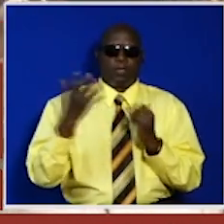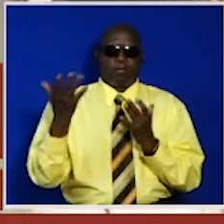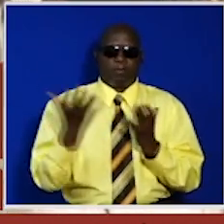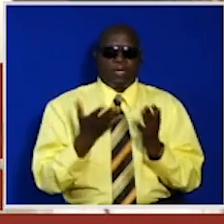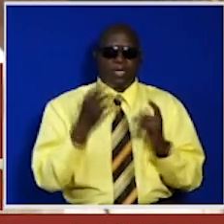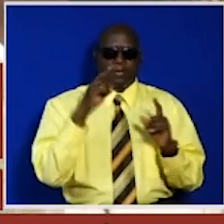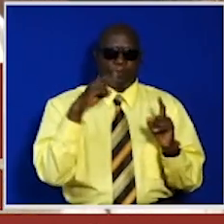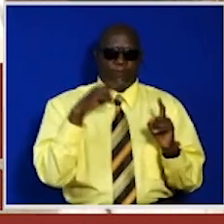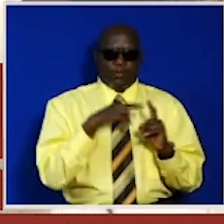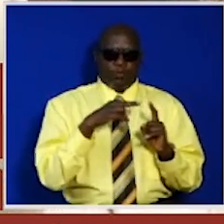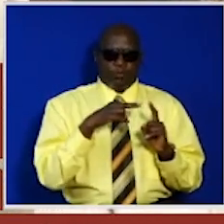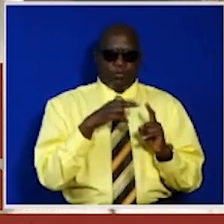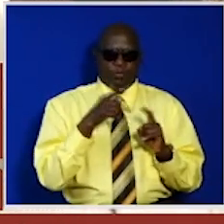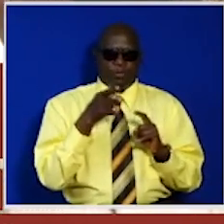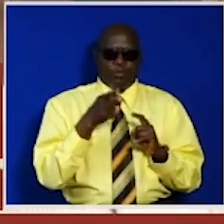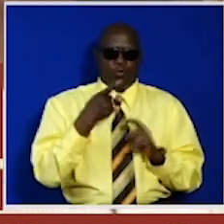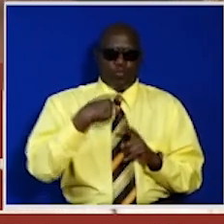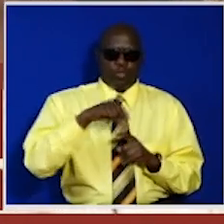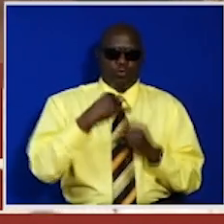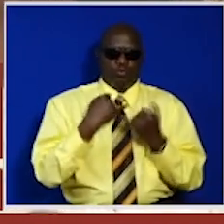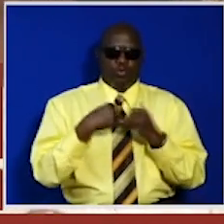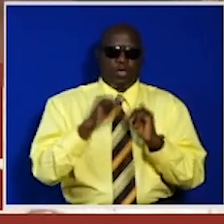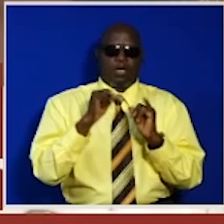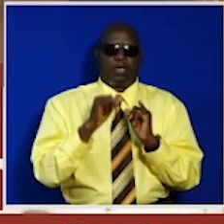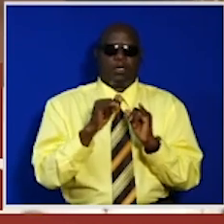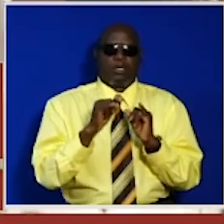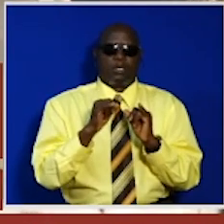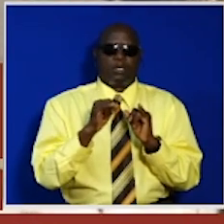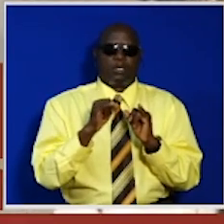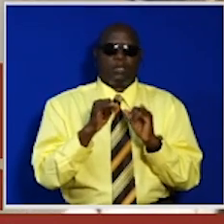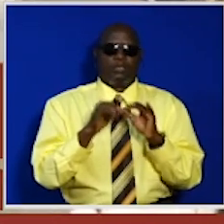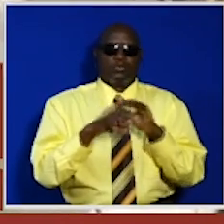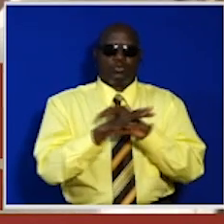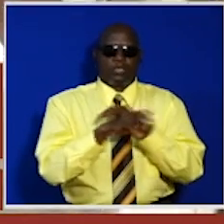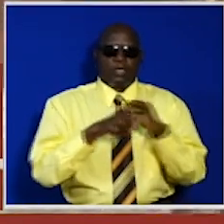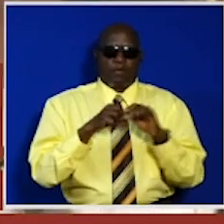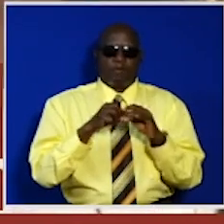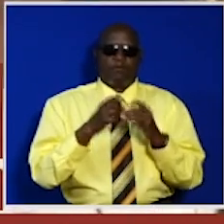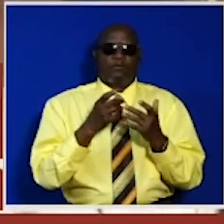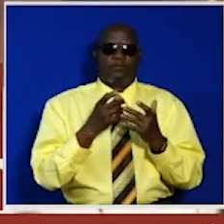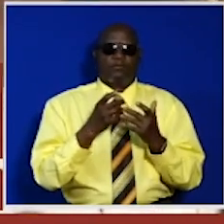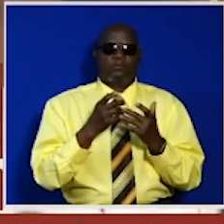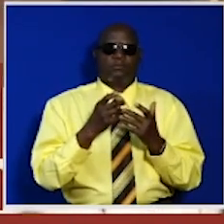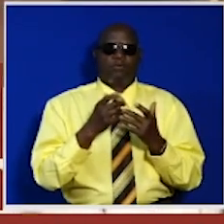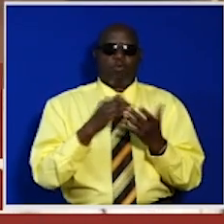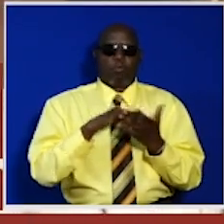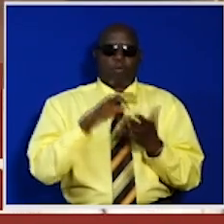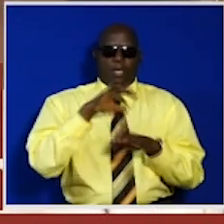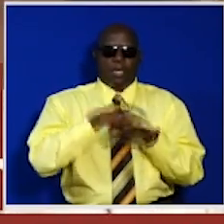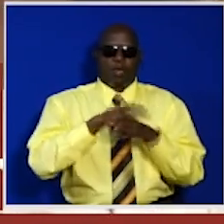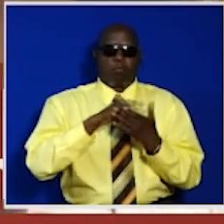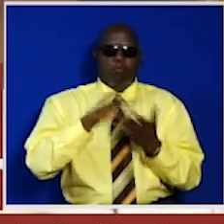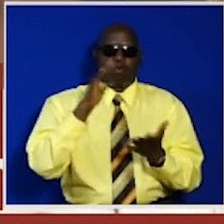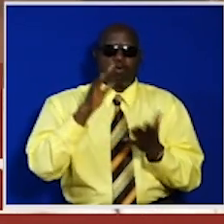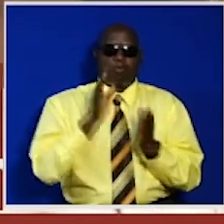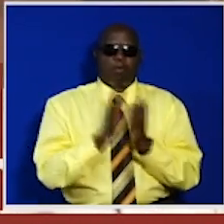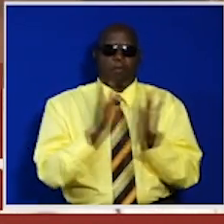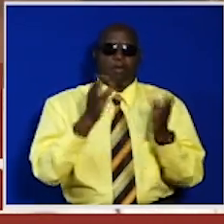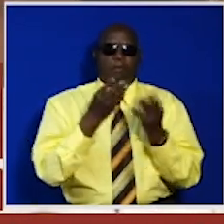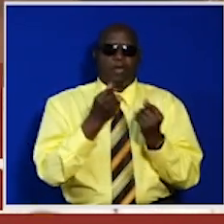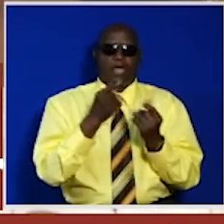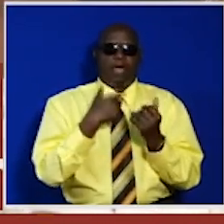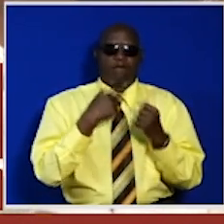that we are trying to extort the public by getting more money from the taxpayers' money. No, we have 6 billion